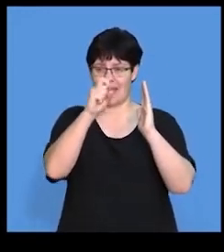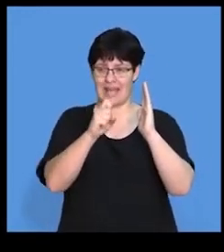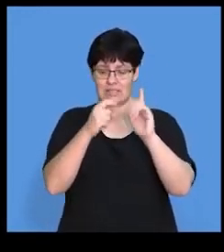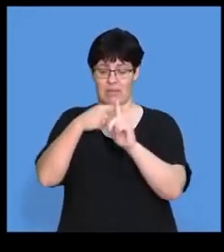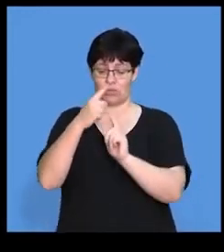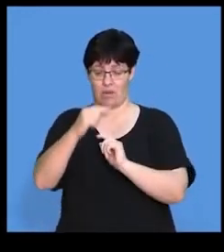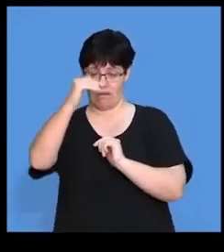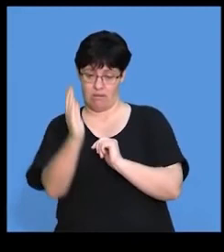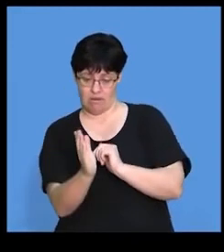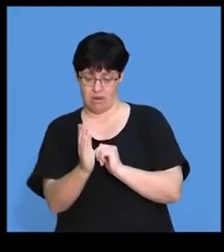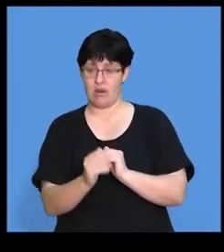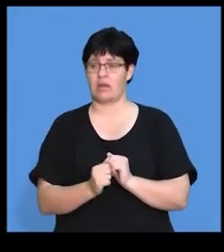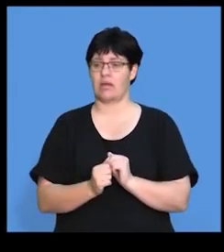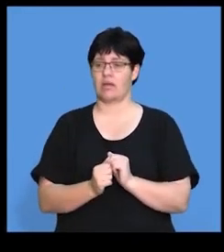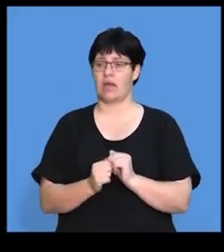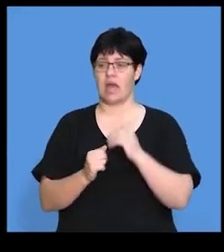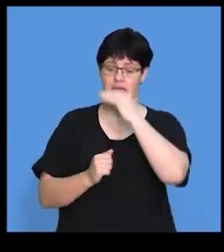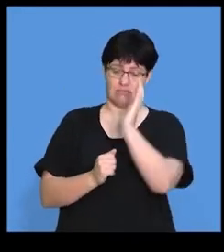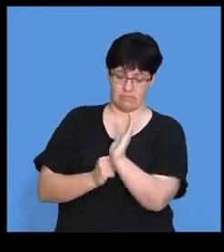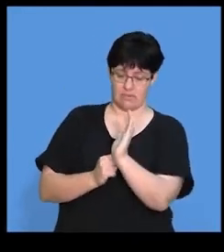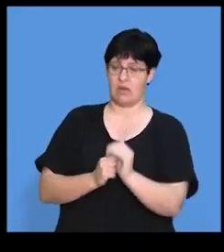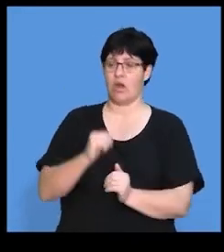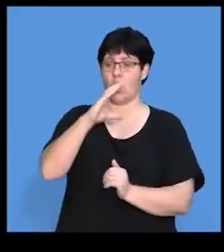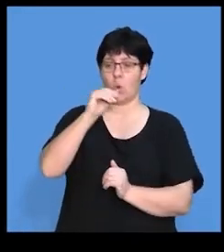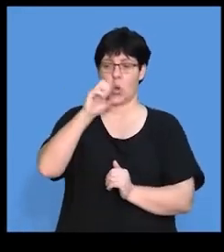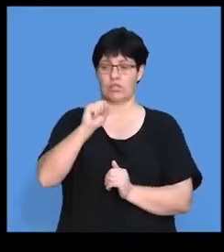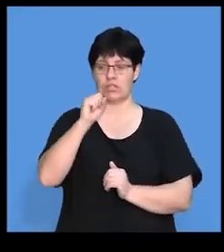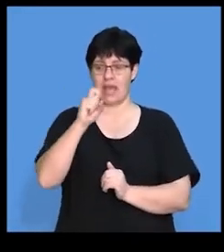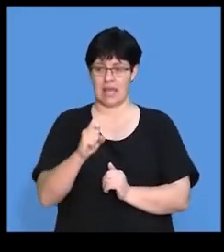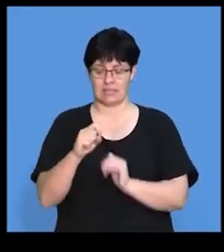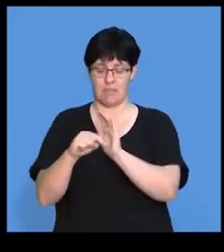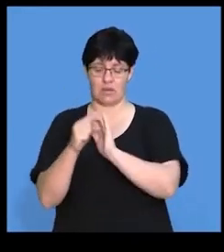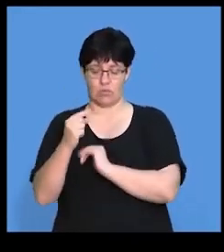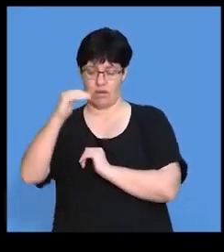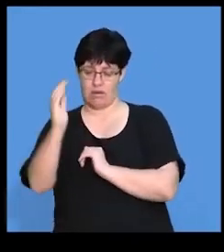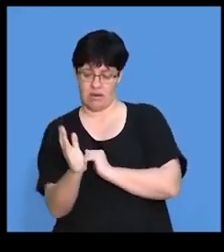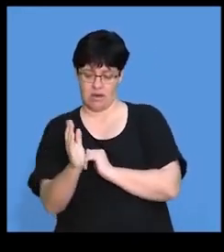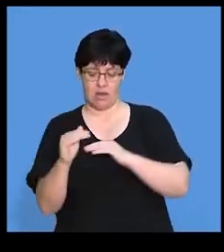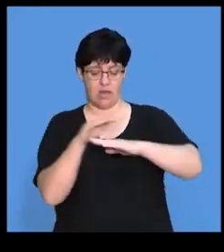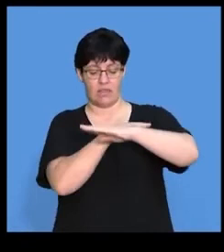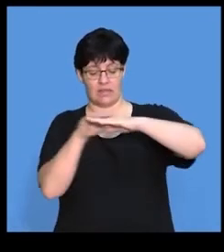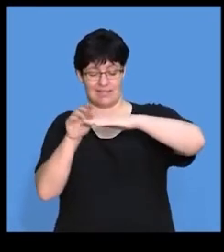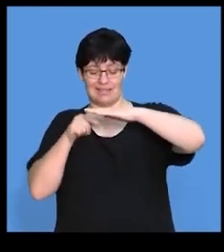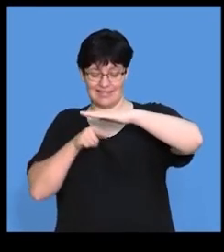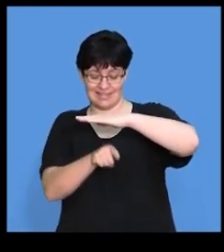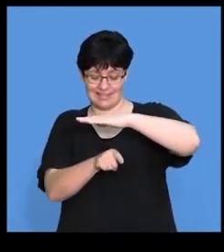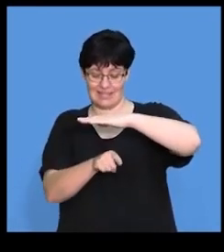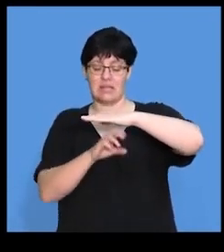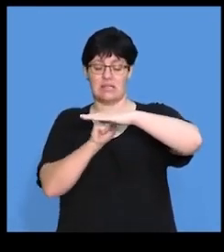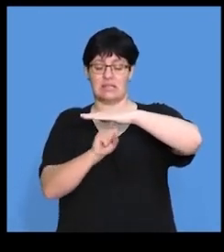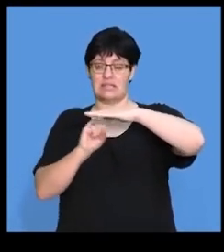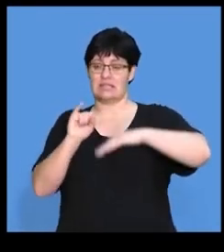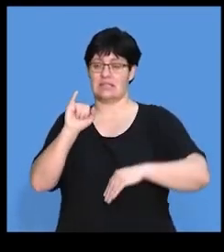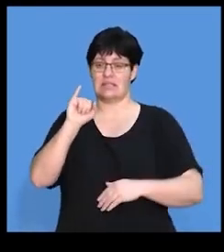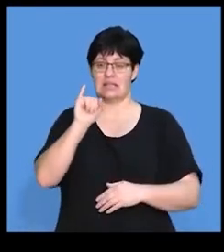1 and cos x minus 1. And that's all over